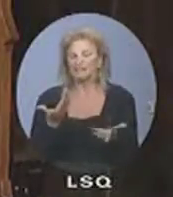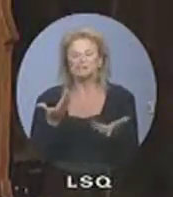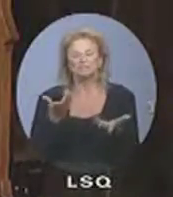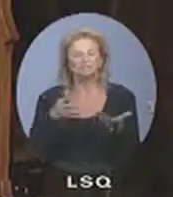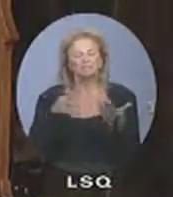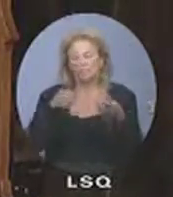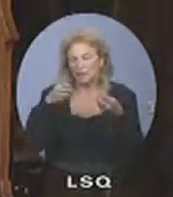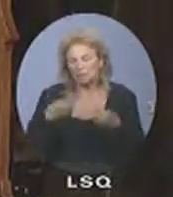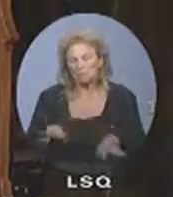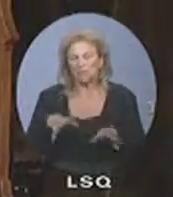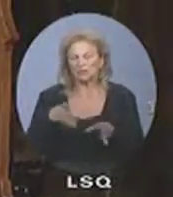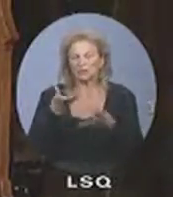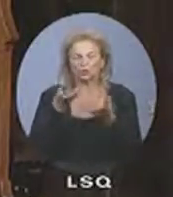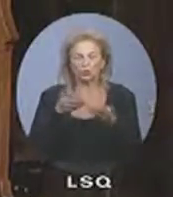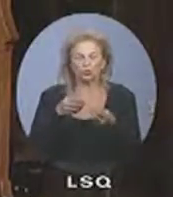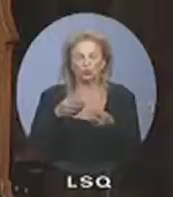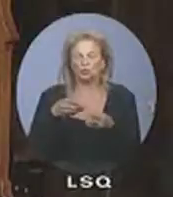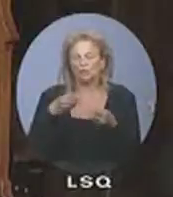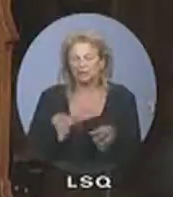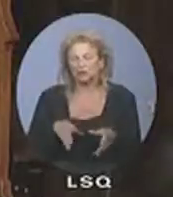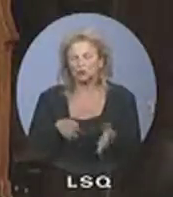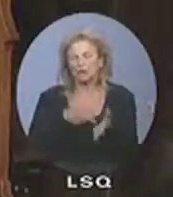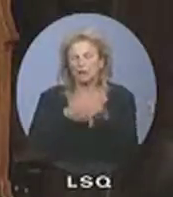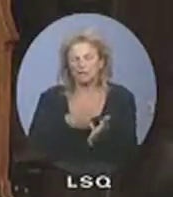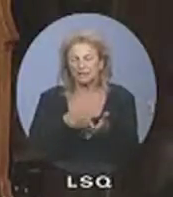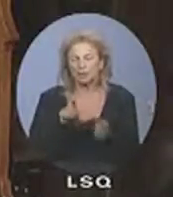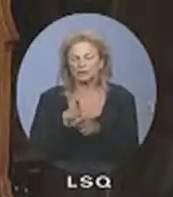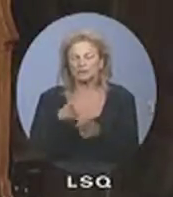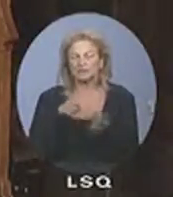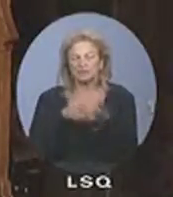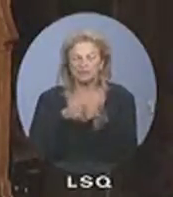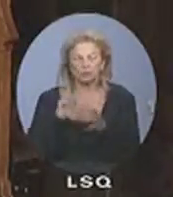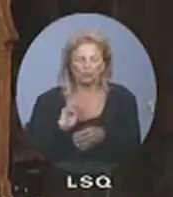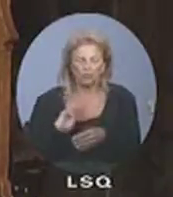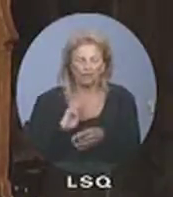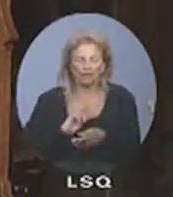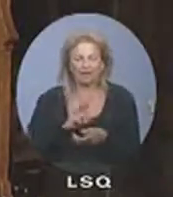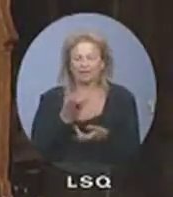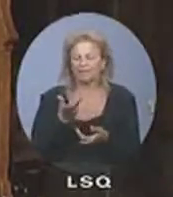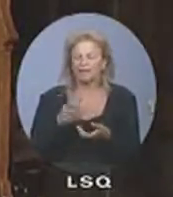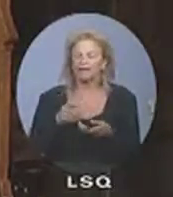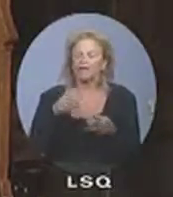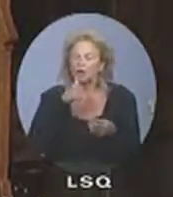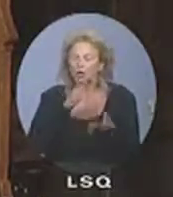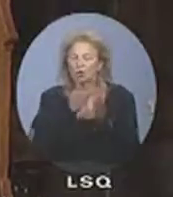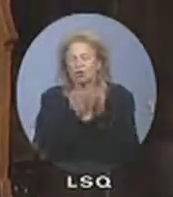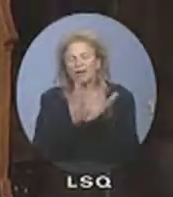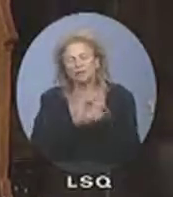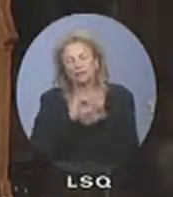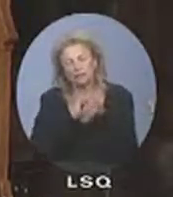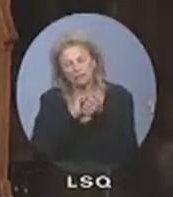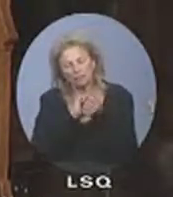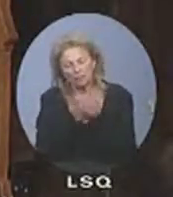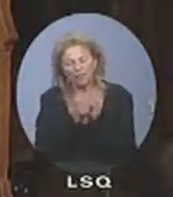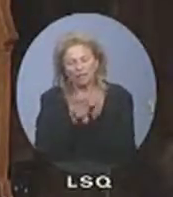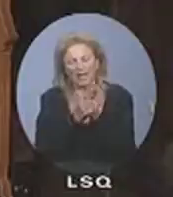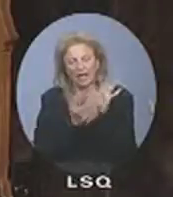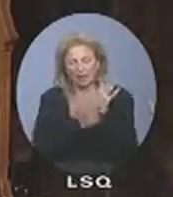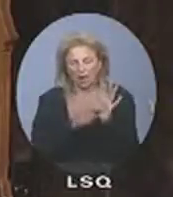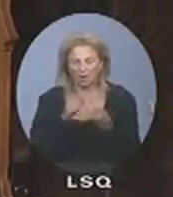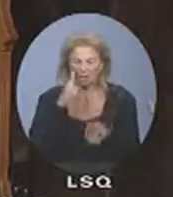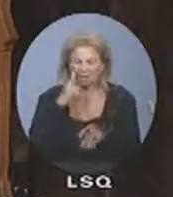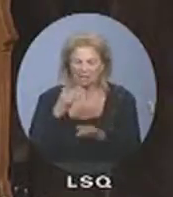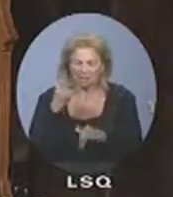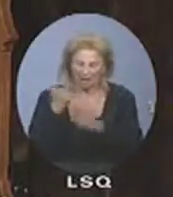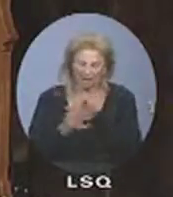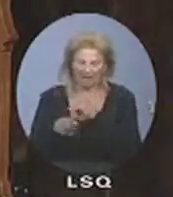House, calling on the government to amend legislation to put a stop to this atrocious situation. While larger commercial creditors